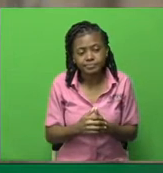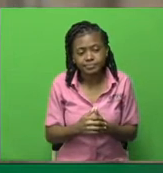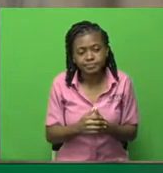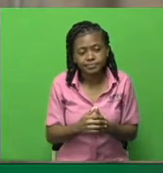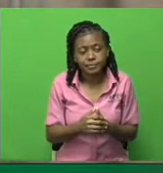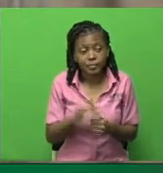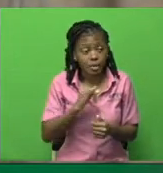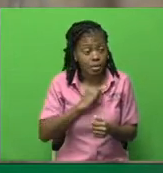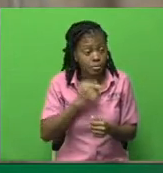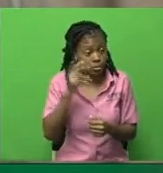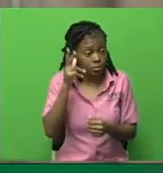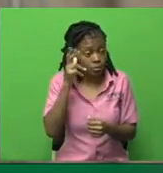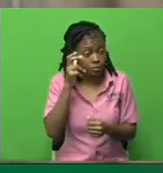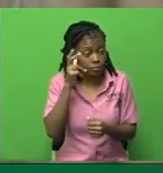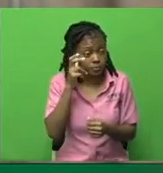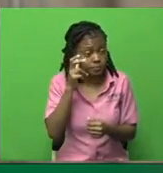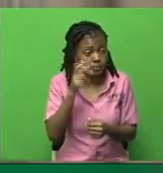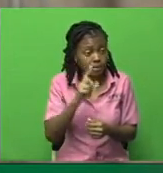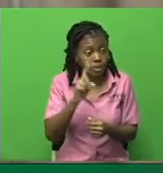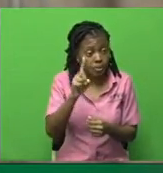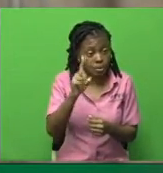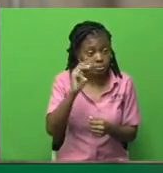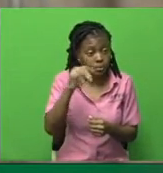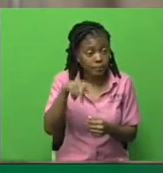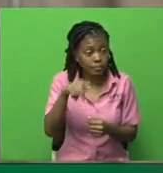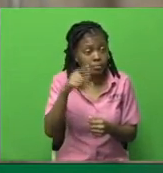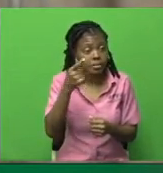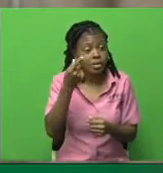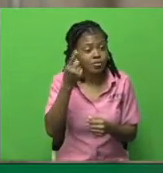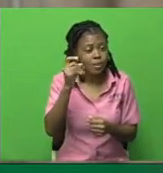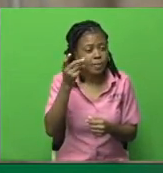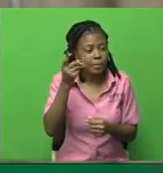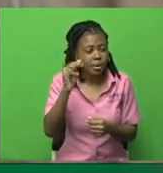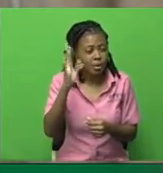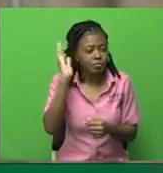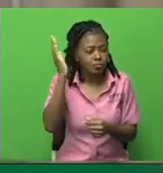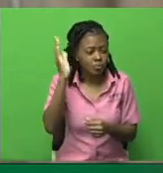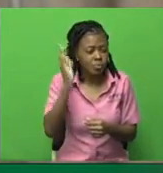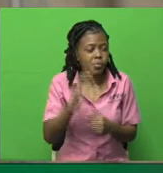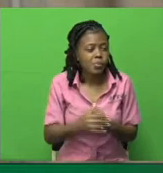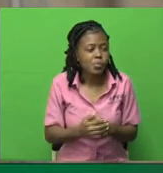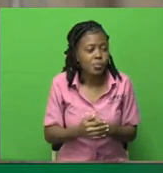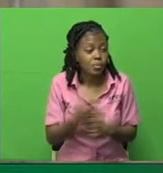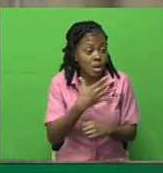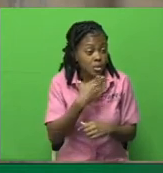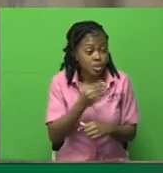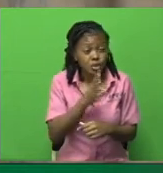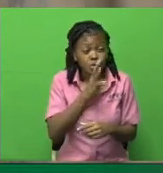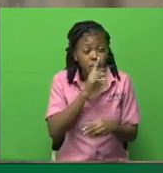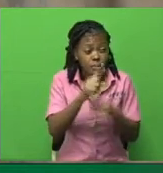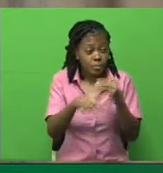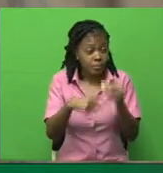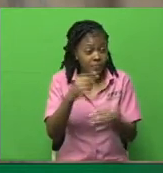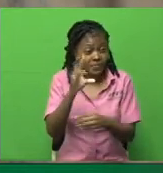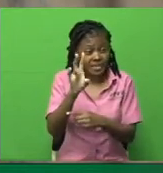Martin Northeast speak about it in his budget presentation and a member speaks about his seven billion dollars that tntek